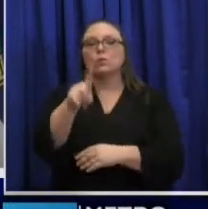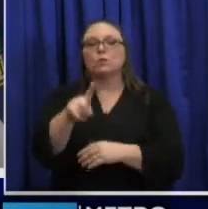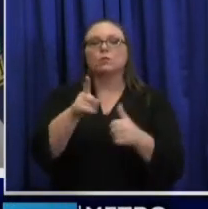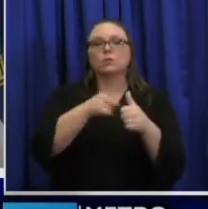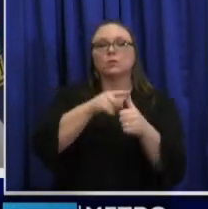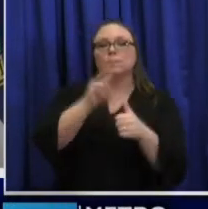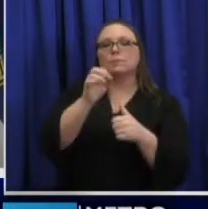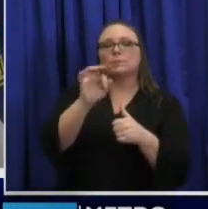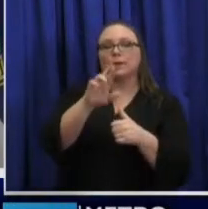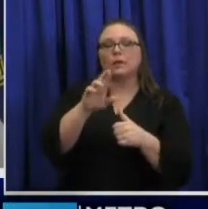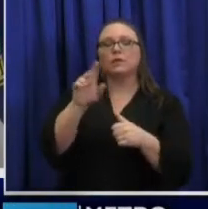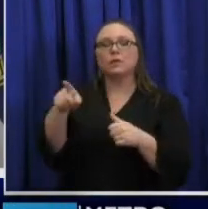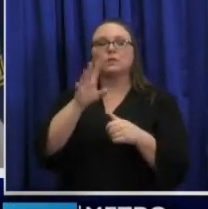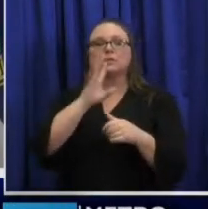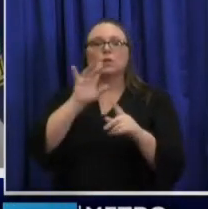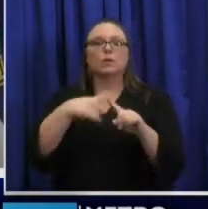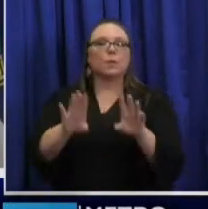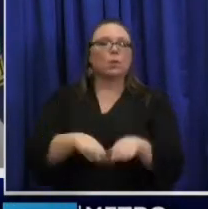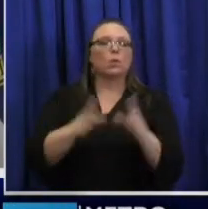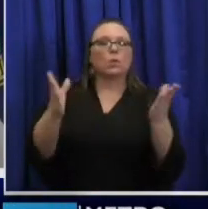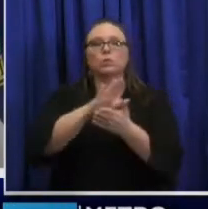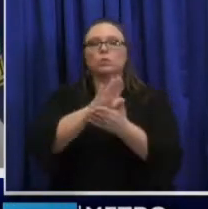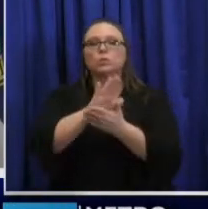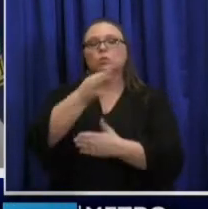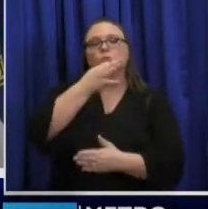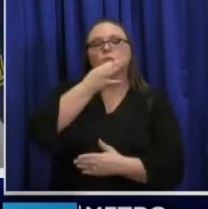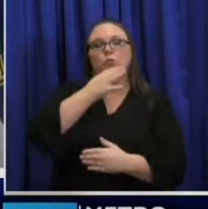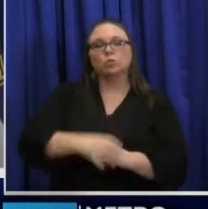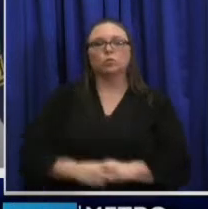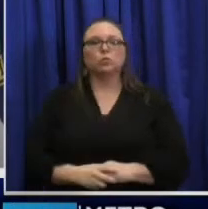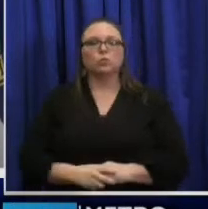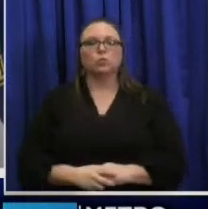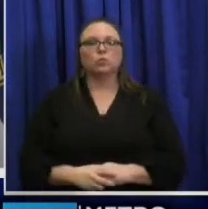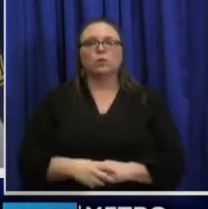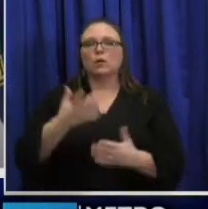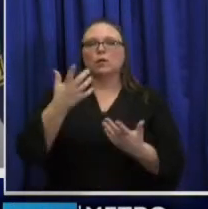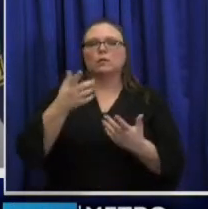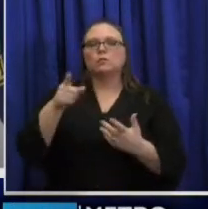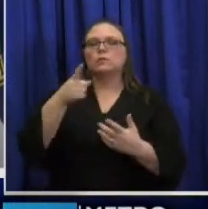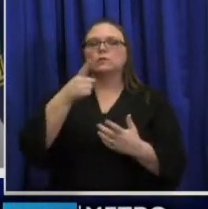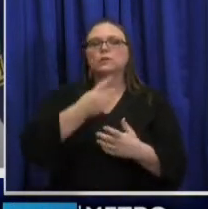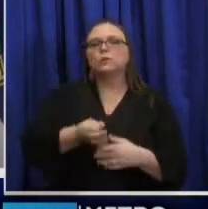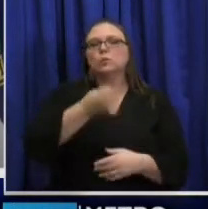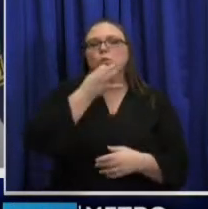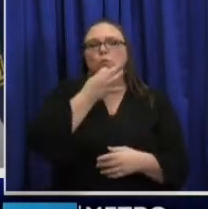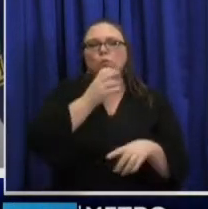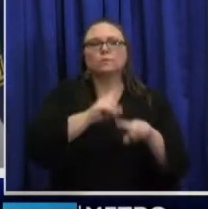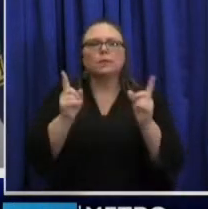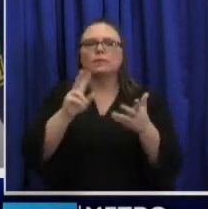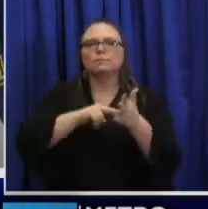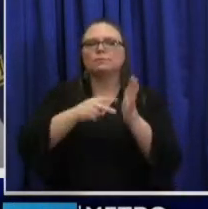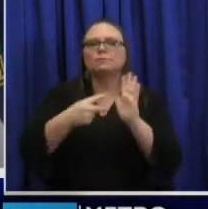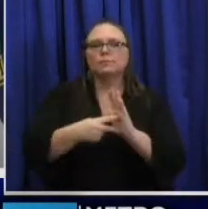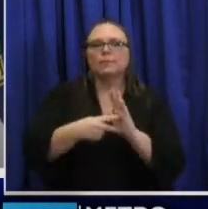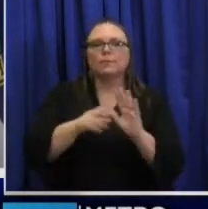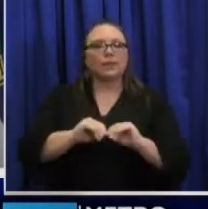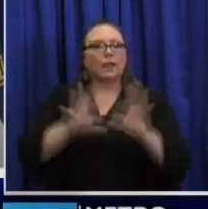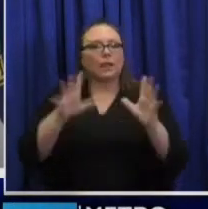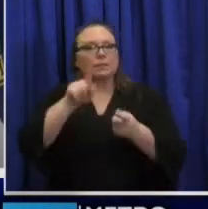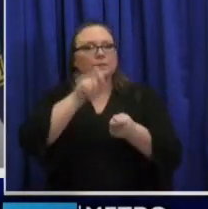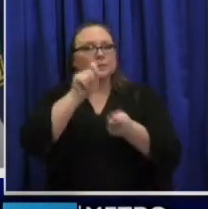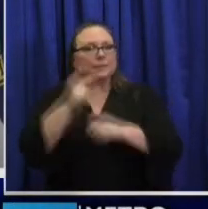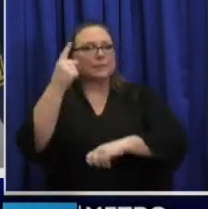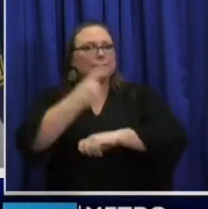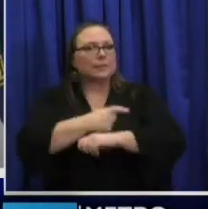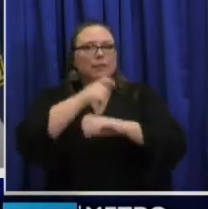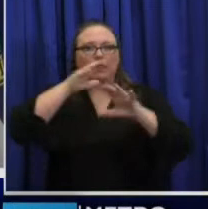mayor. You talked about reopening schools, two kind of phases of that. You said very soon, and obviously you don't have a date or you would offer